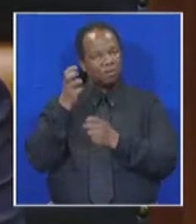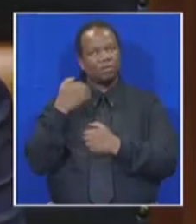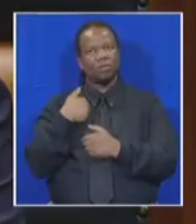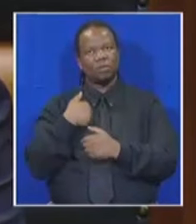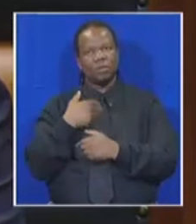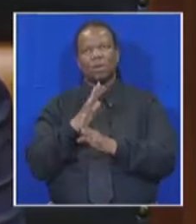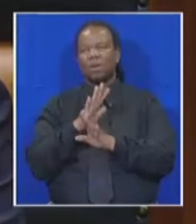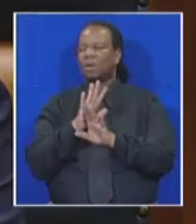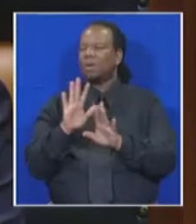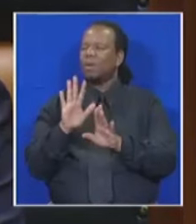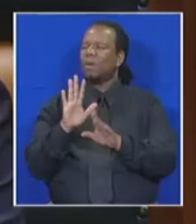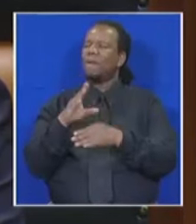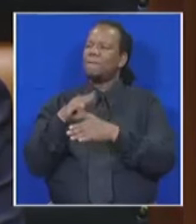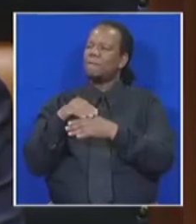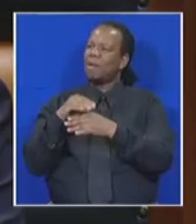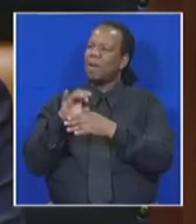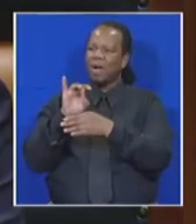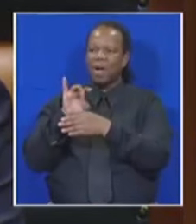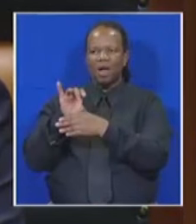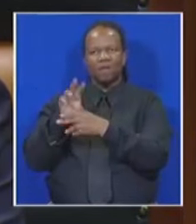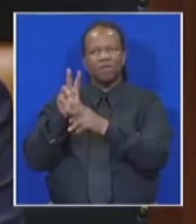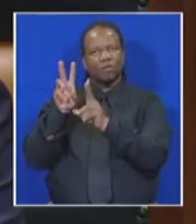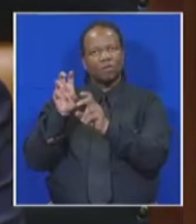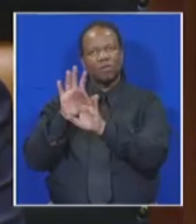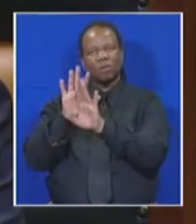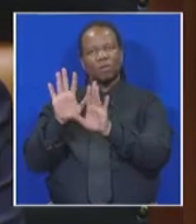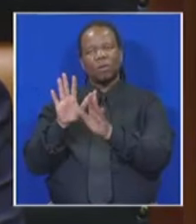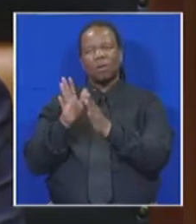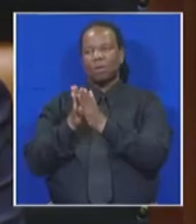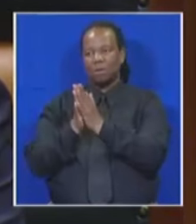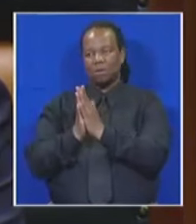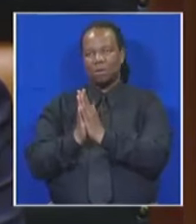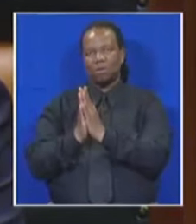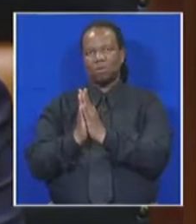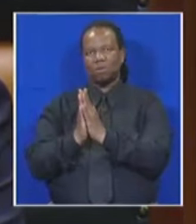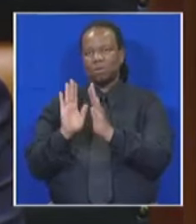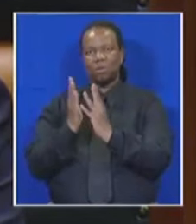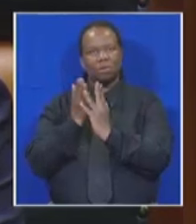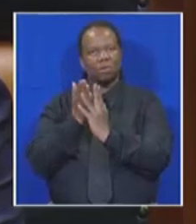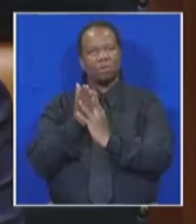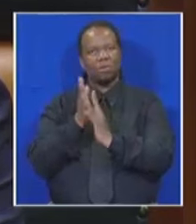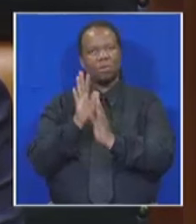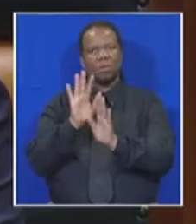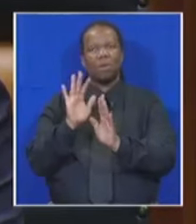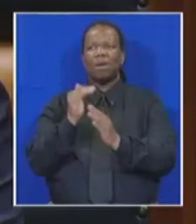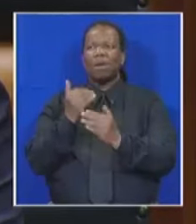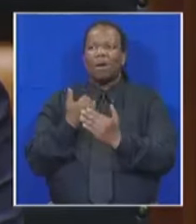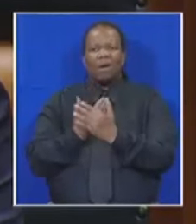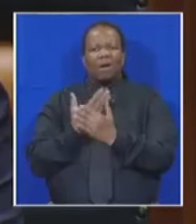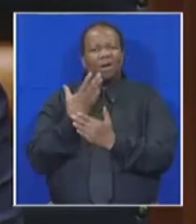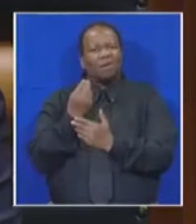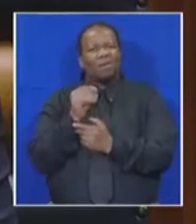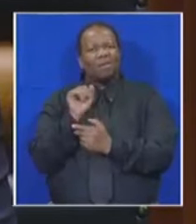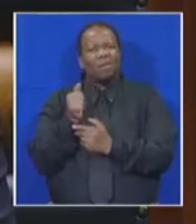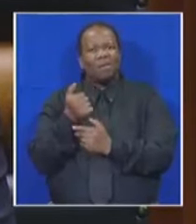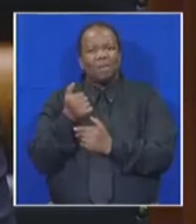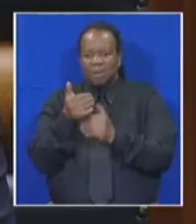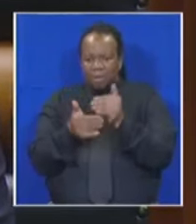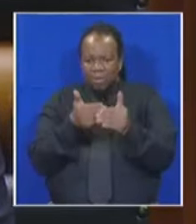have advised you on this matter, and I request you to not But insist. you are allowed to raise a point of order on the process itself.